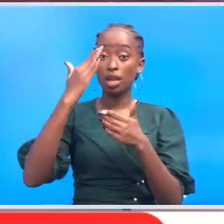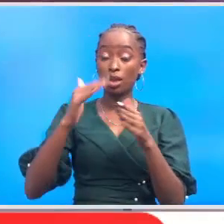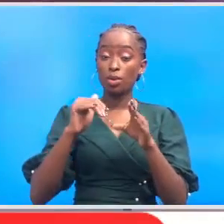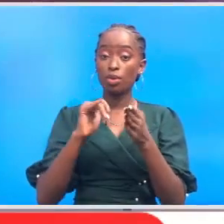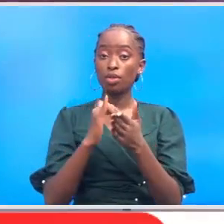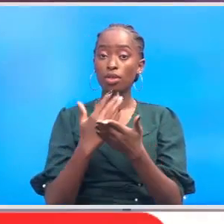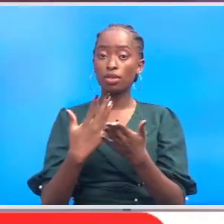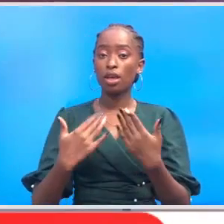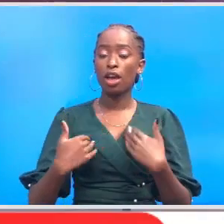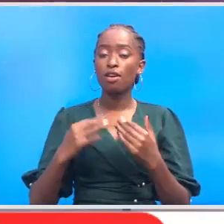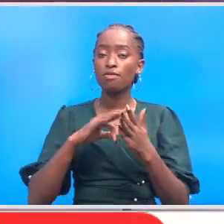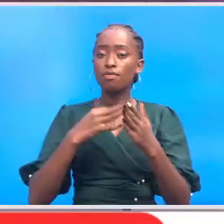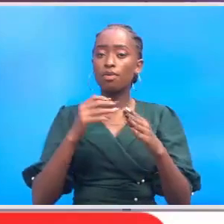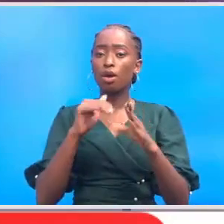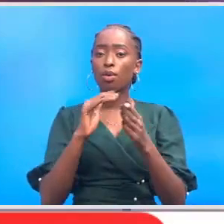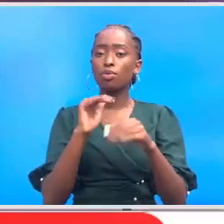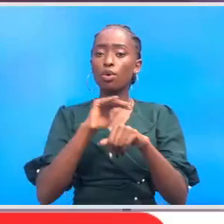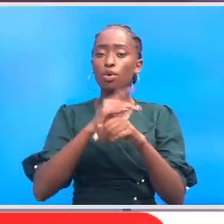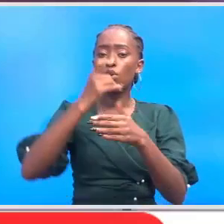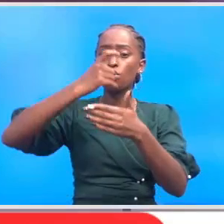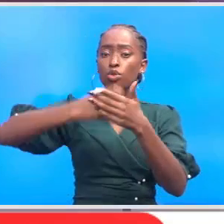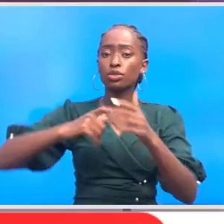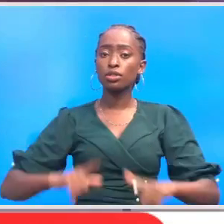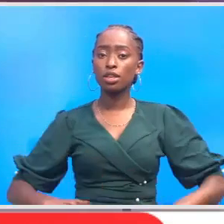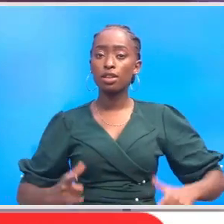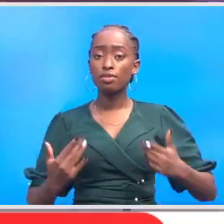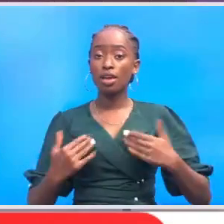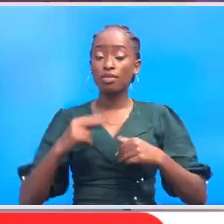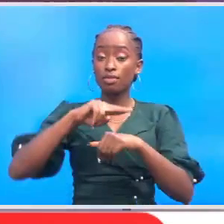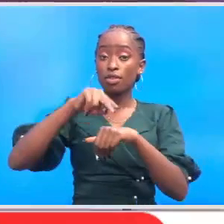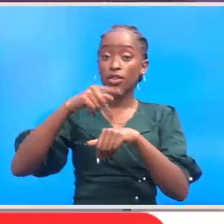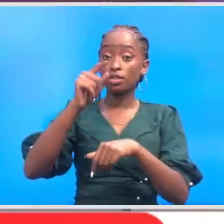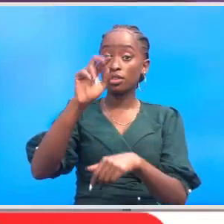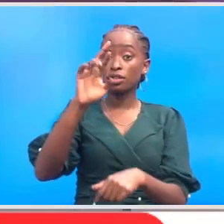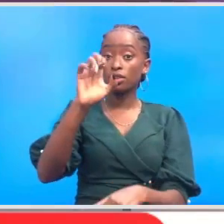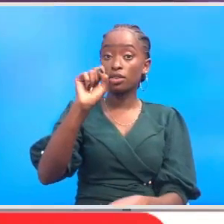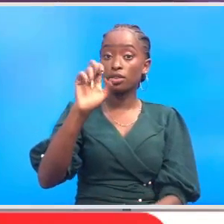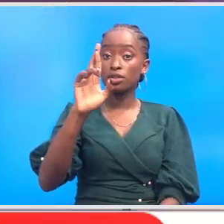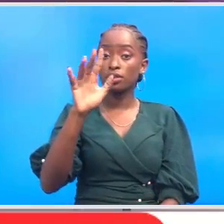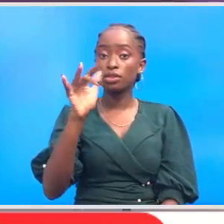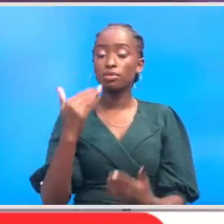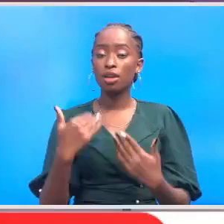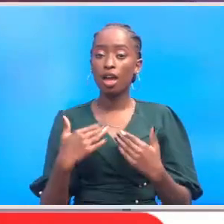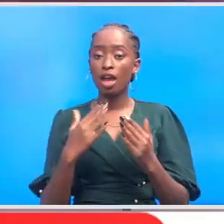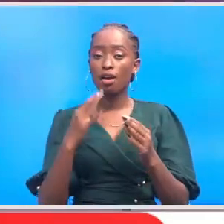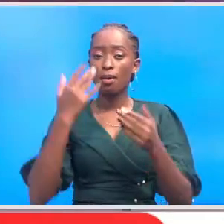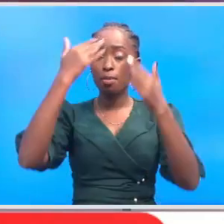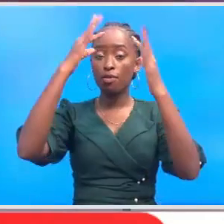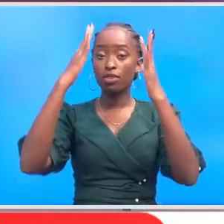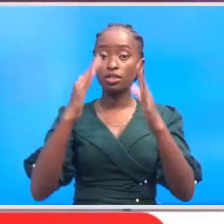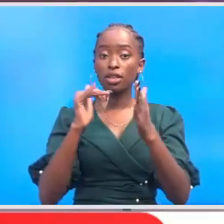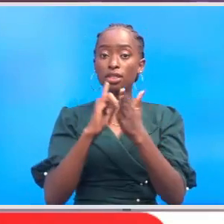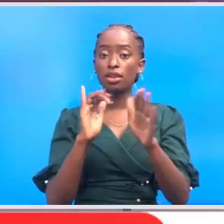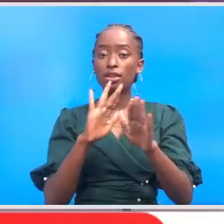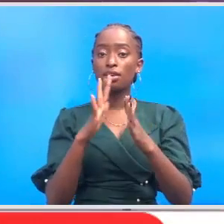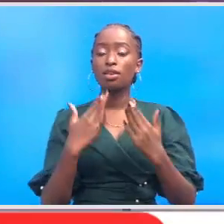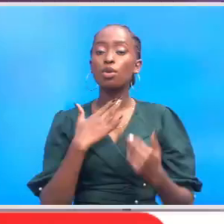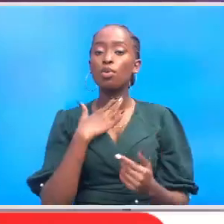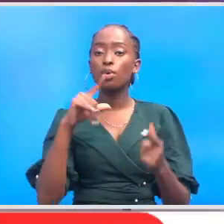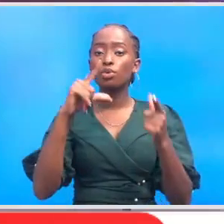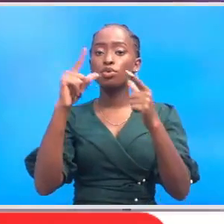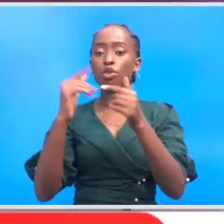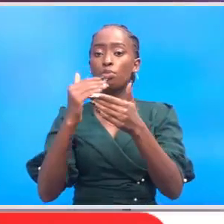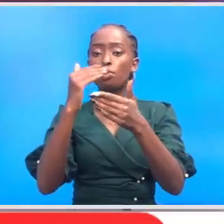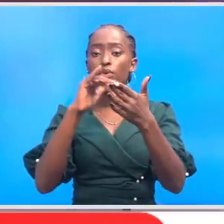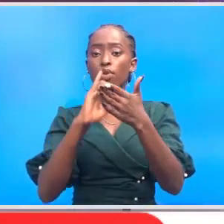the cost of living. National Treasury Cabinet Secretary Professor Njuguna Ndung'u is set to appear before the committee to help the committee